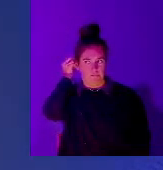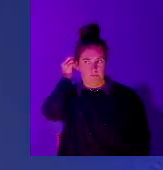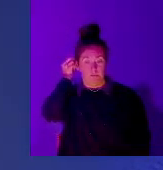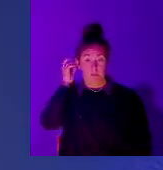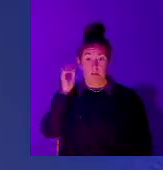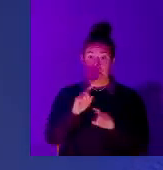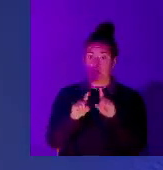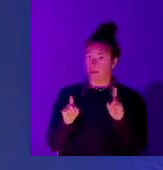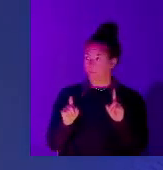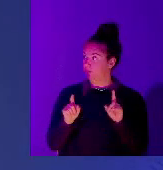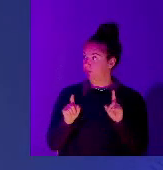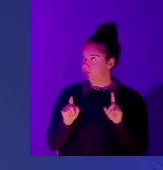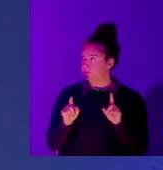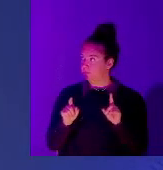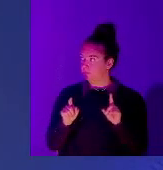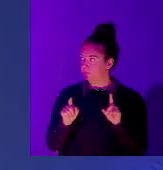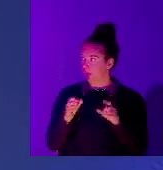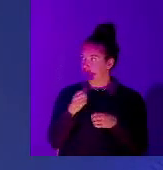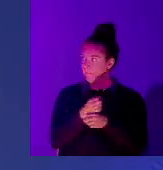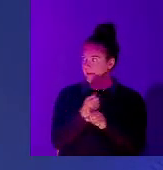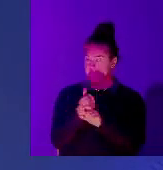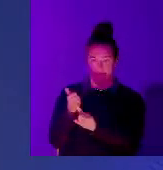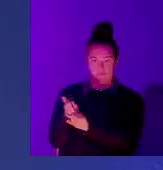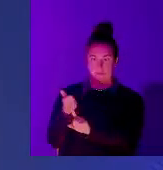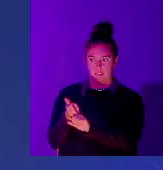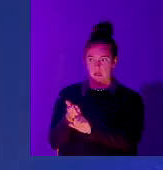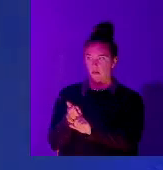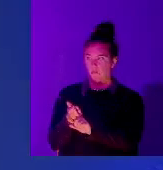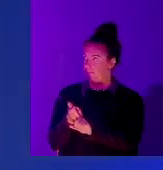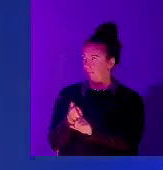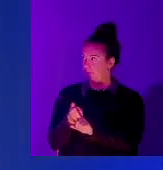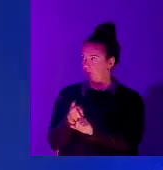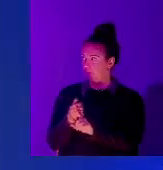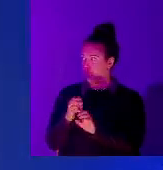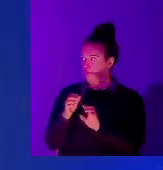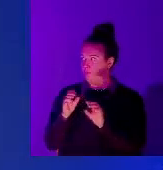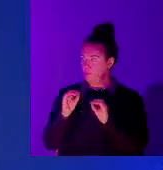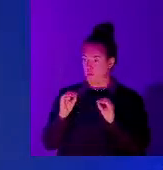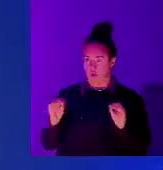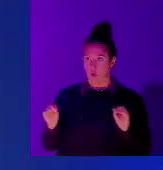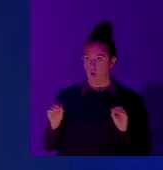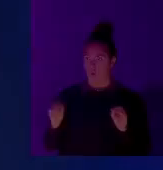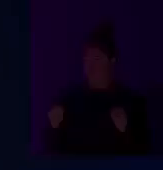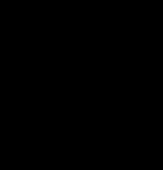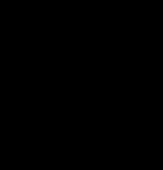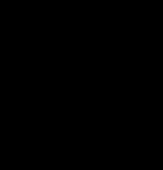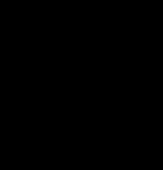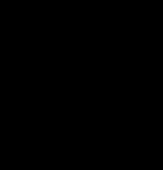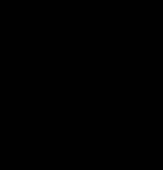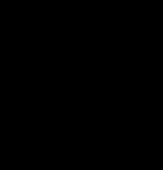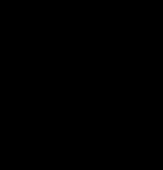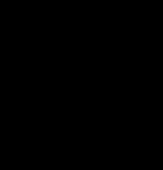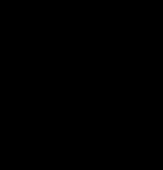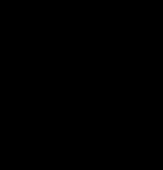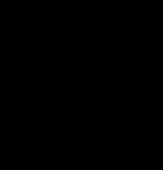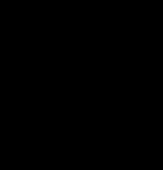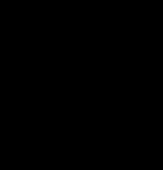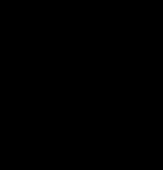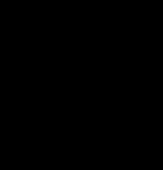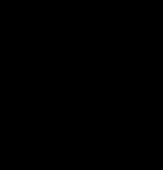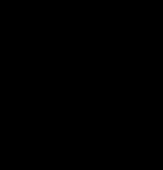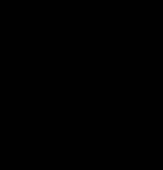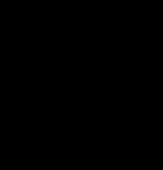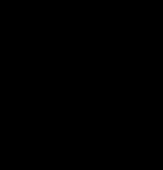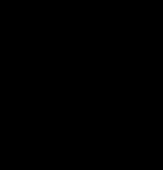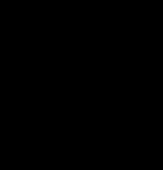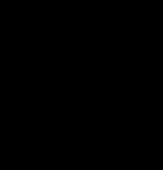But made himself of no reputation voluntarily and took upon him the form of a servant and was made in